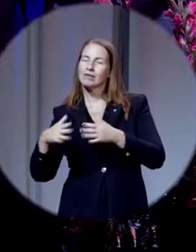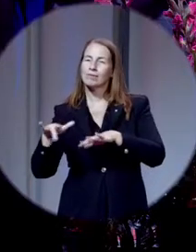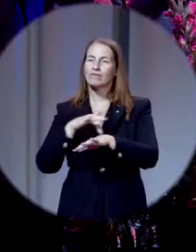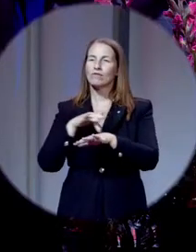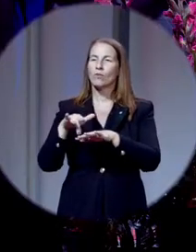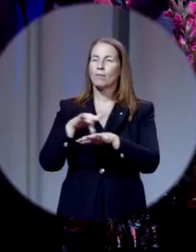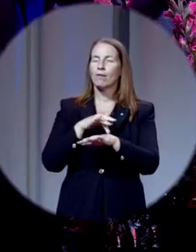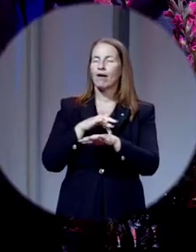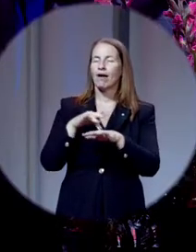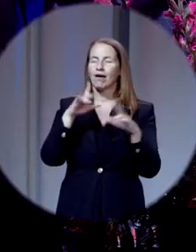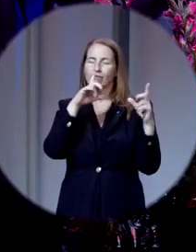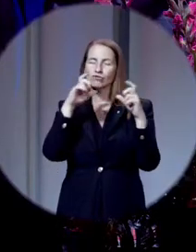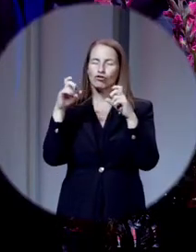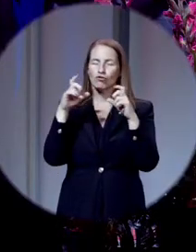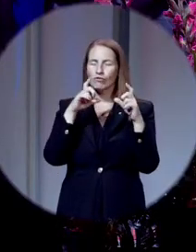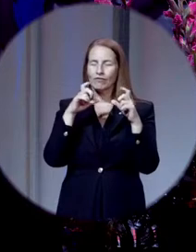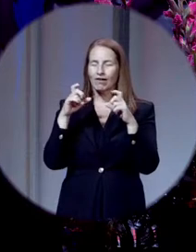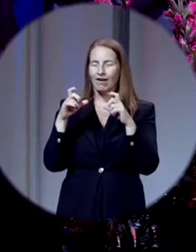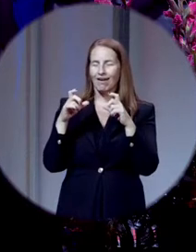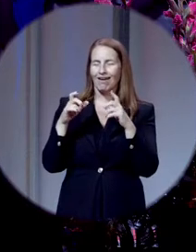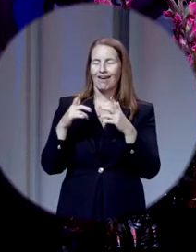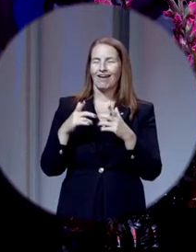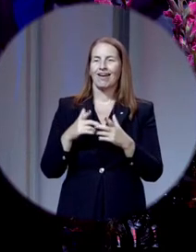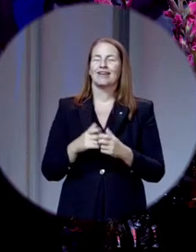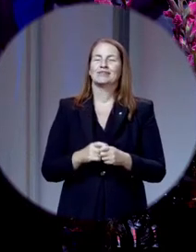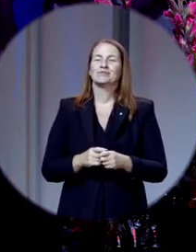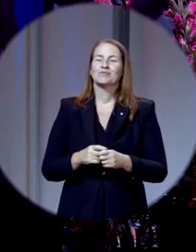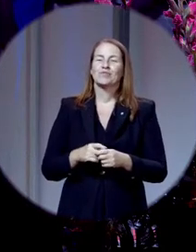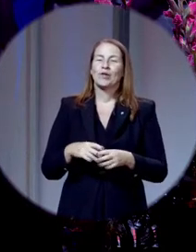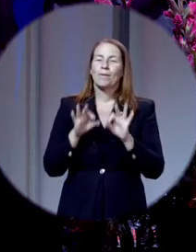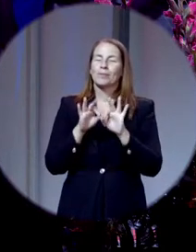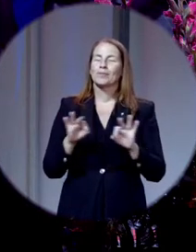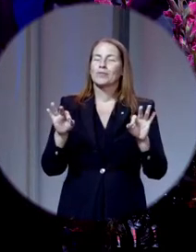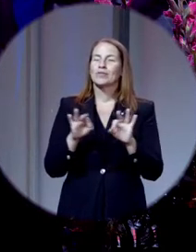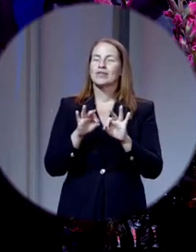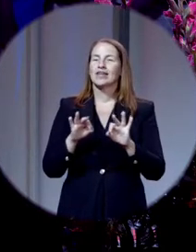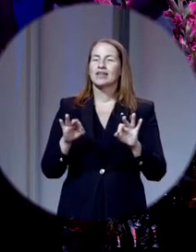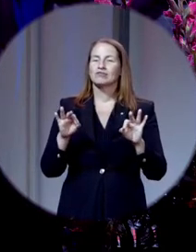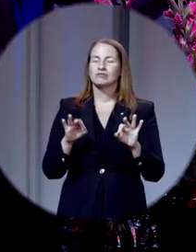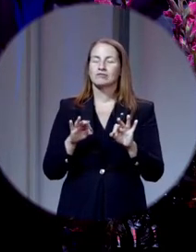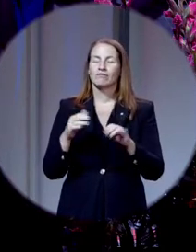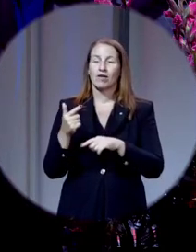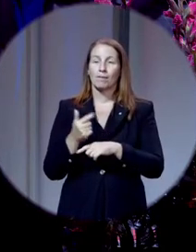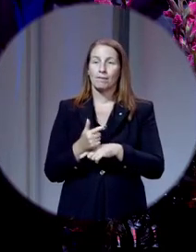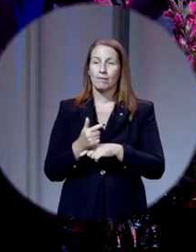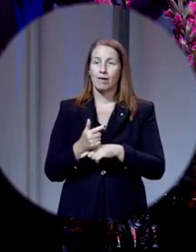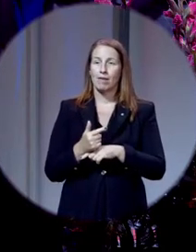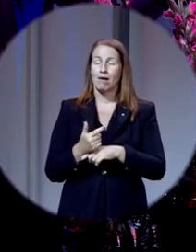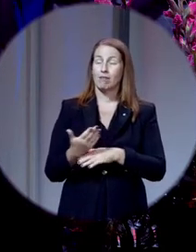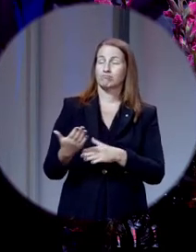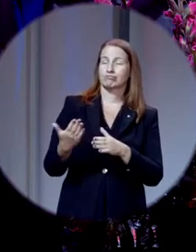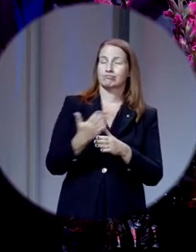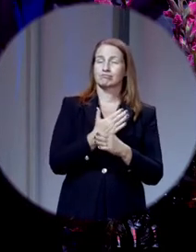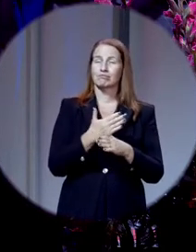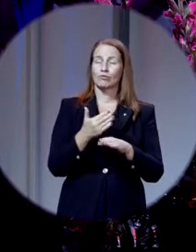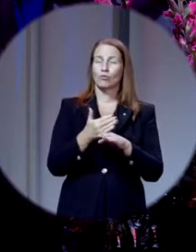musician, a filmmaker, and much more. She was for many years a social worker in Brighton and is someone for whom social